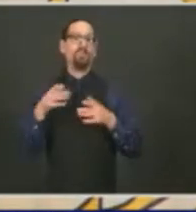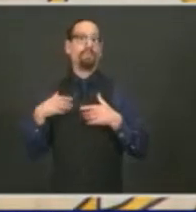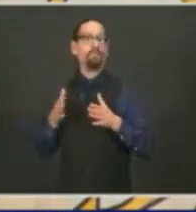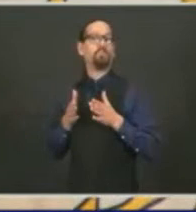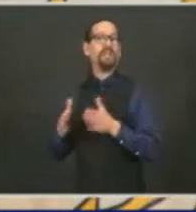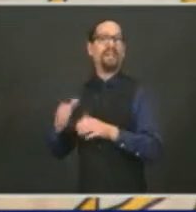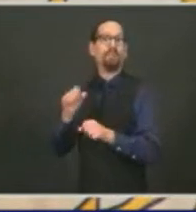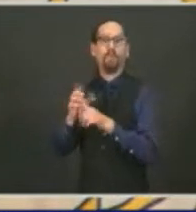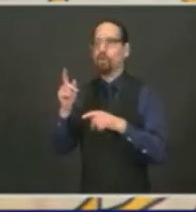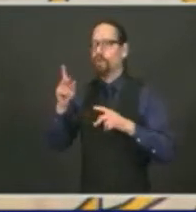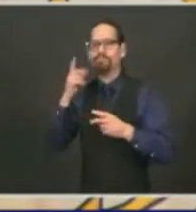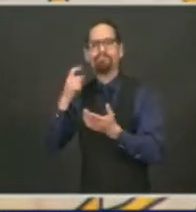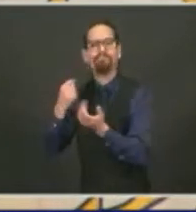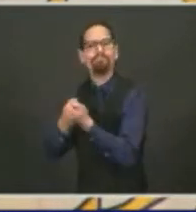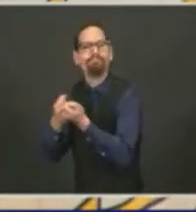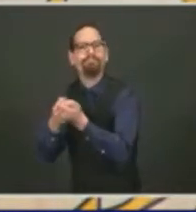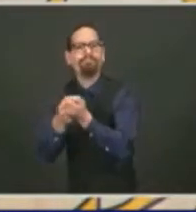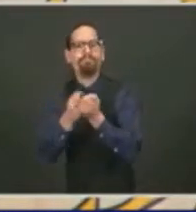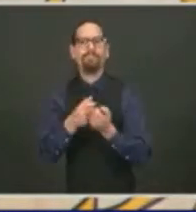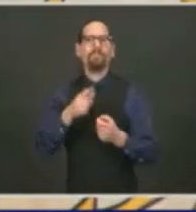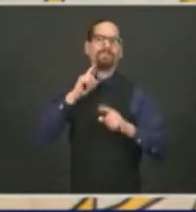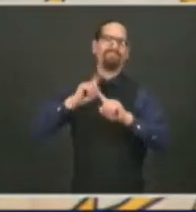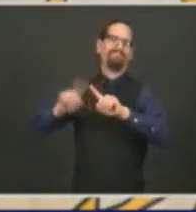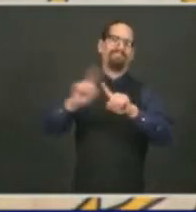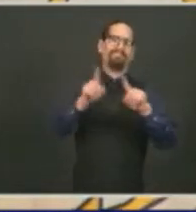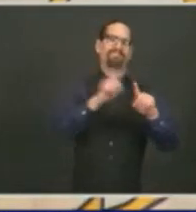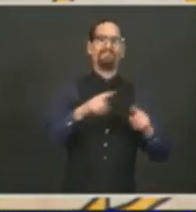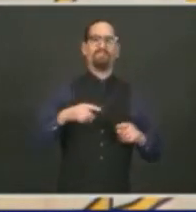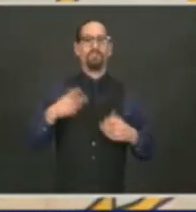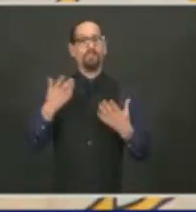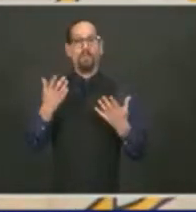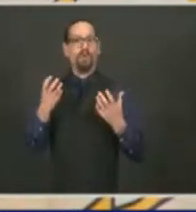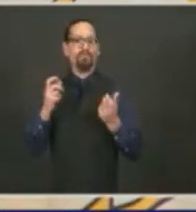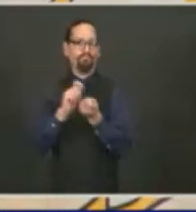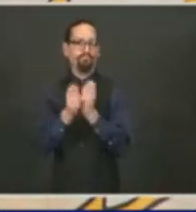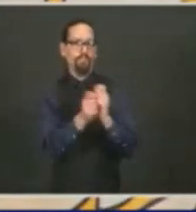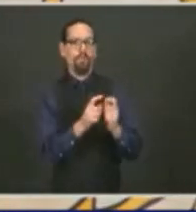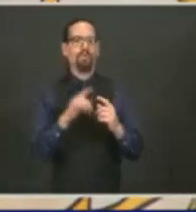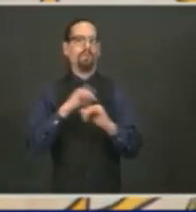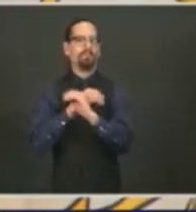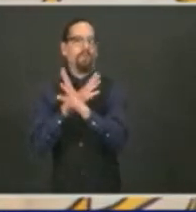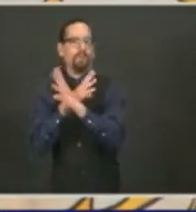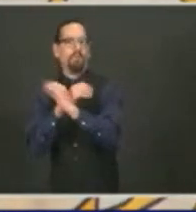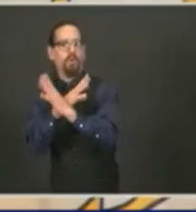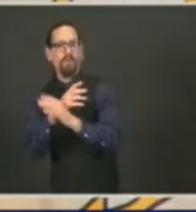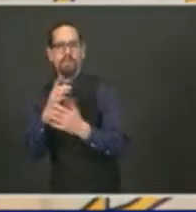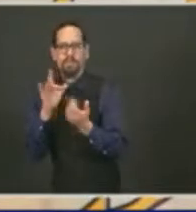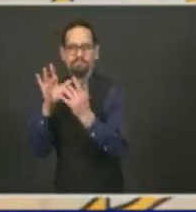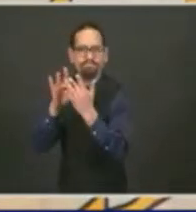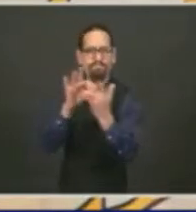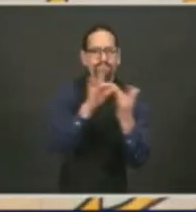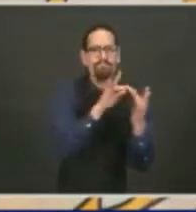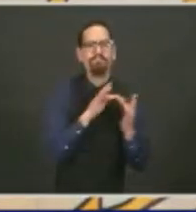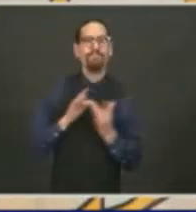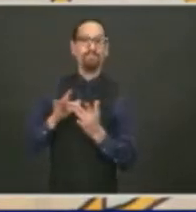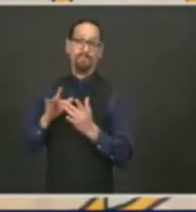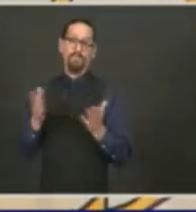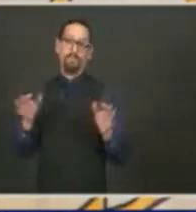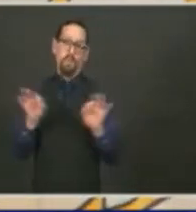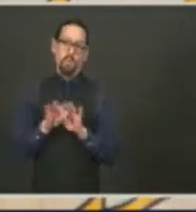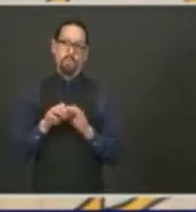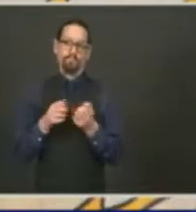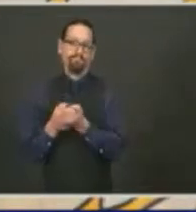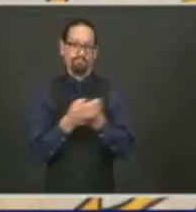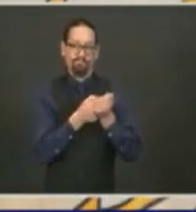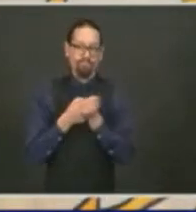Continued use of telemedicine. So we have required actually, telemedicine